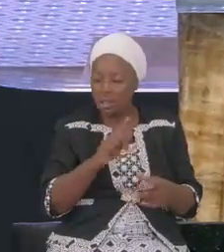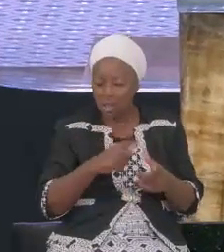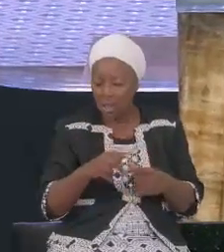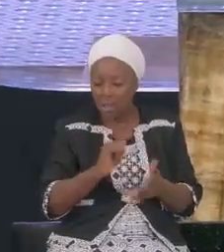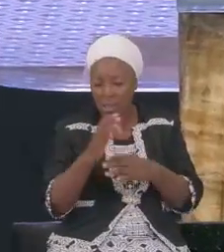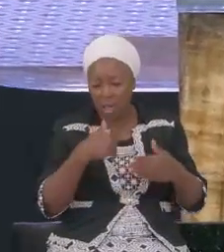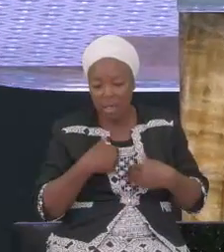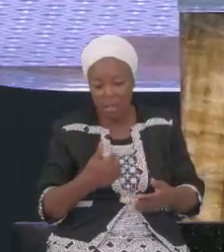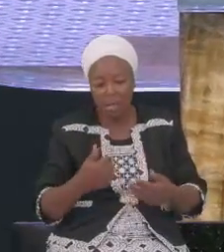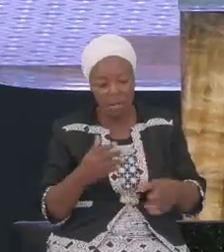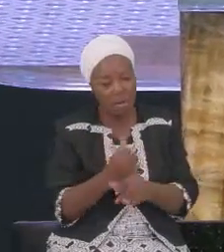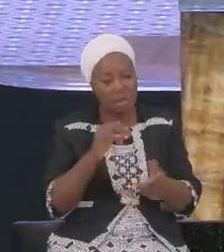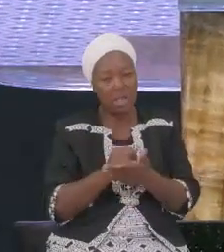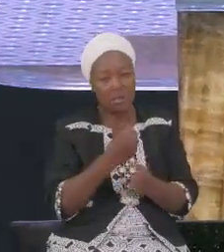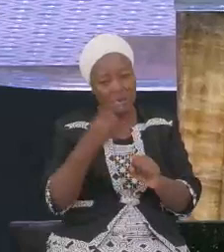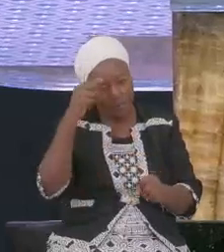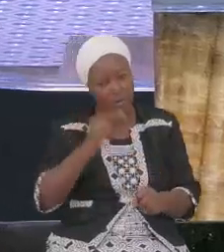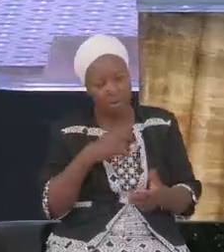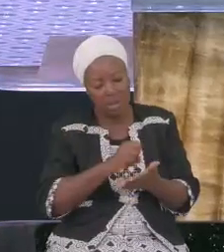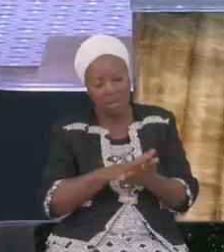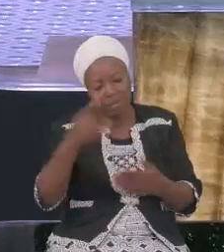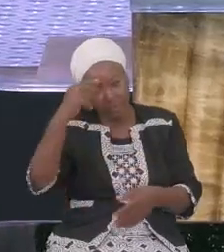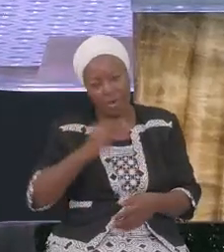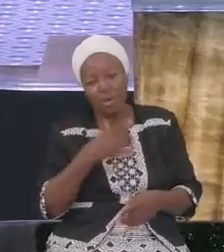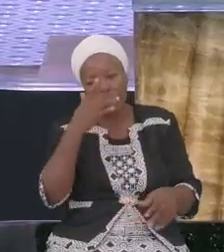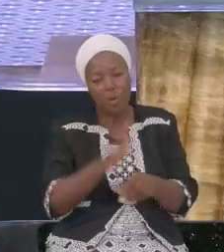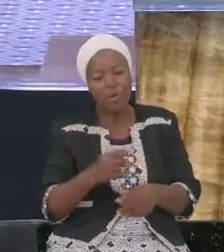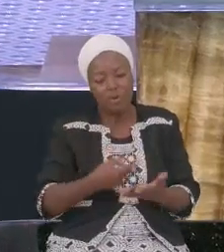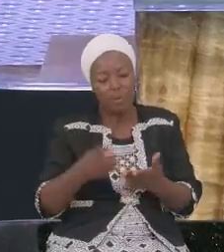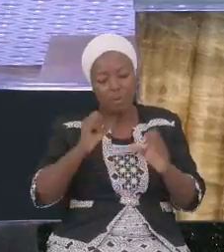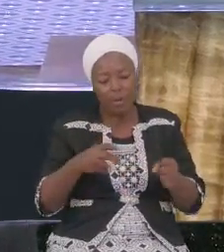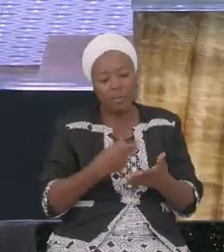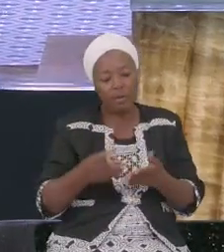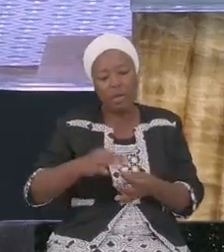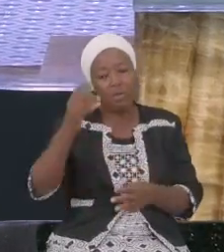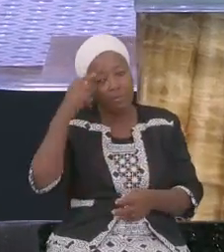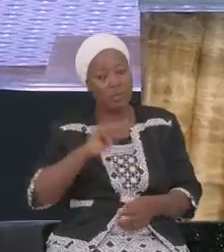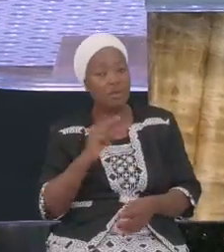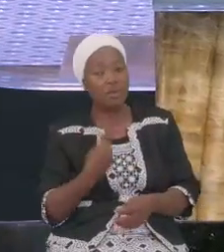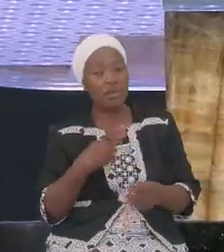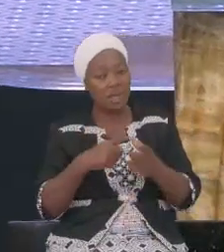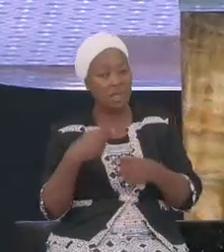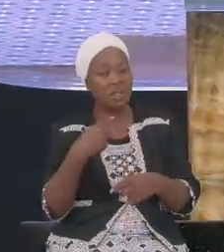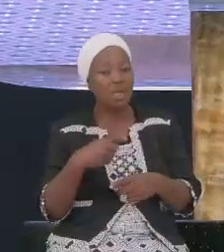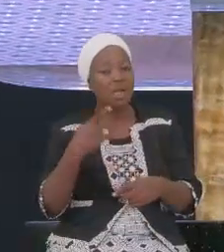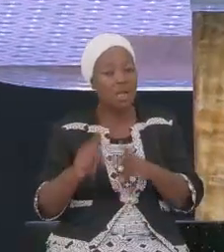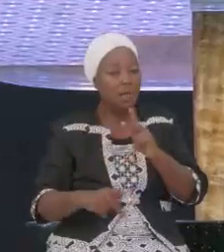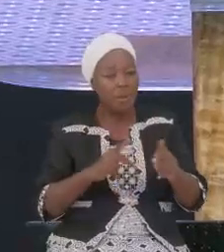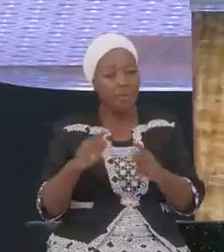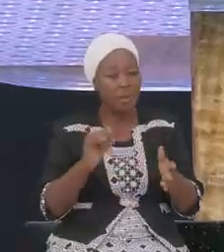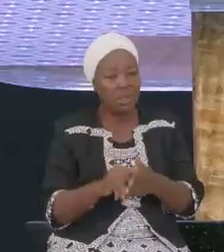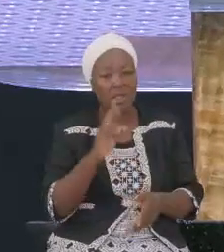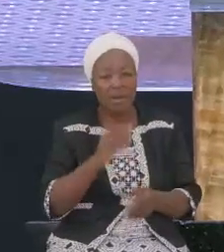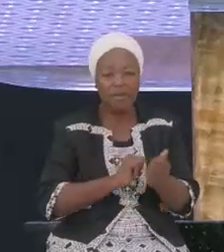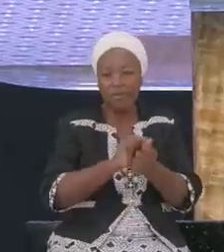promise of sanctification for us, and the promise of the power of the Holy Ghost for us. It says the people that are